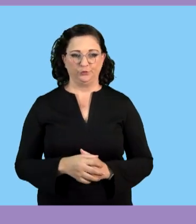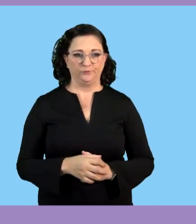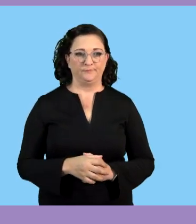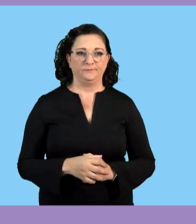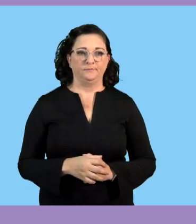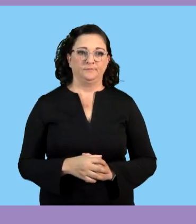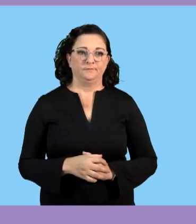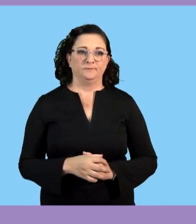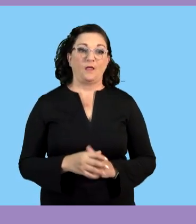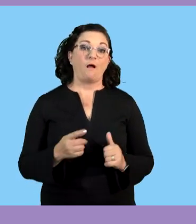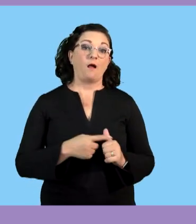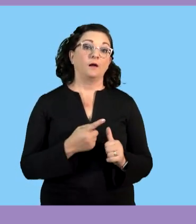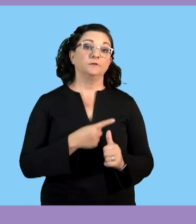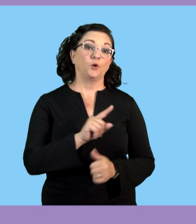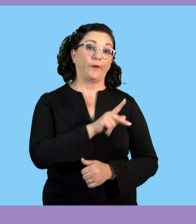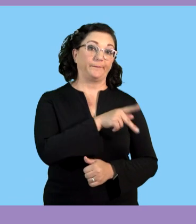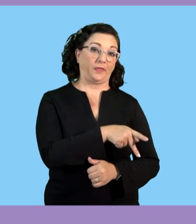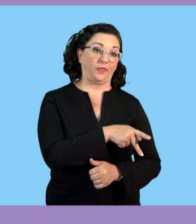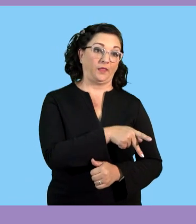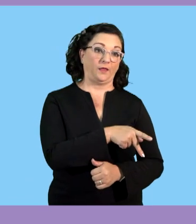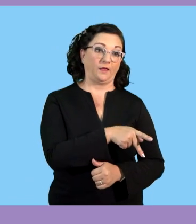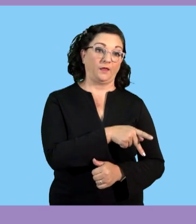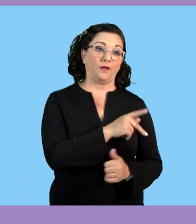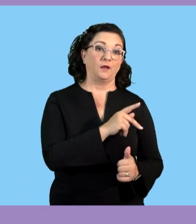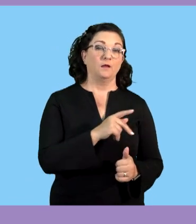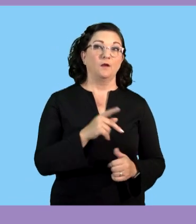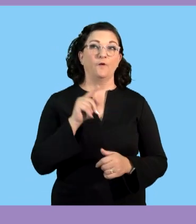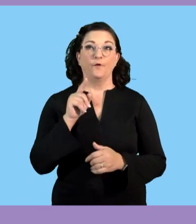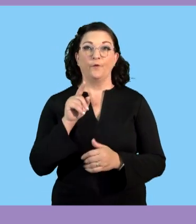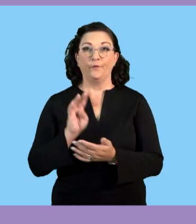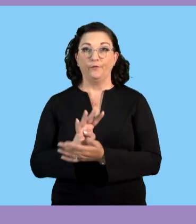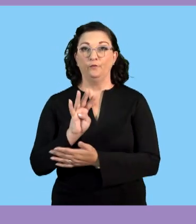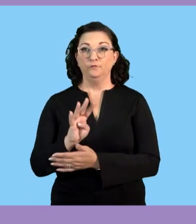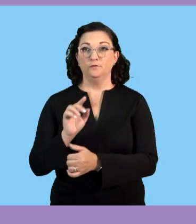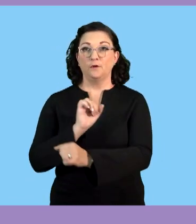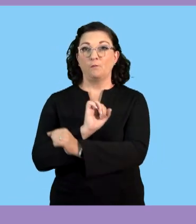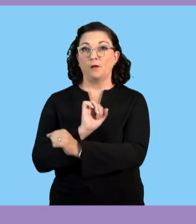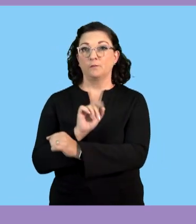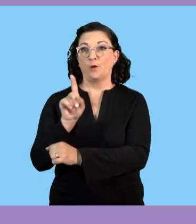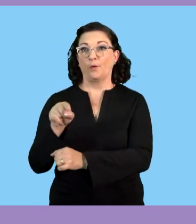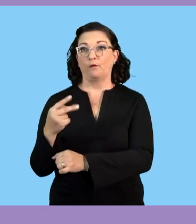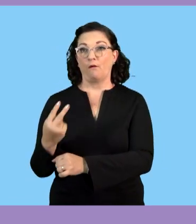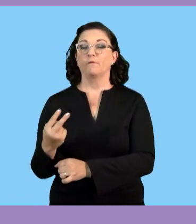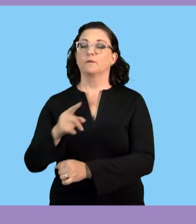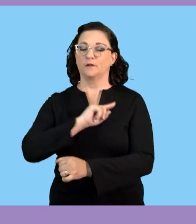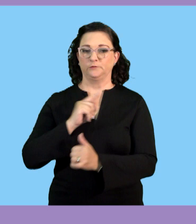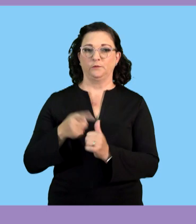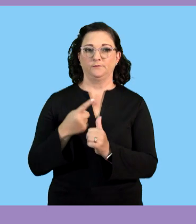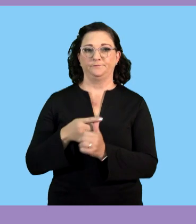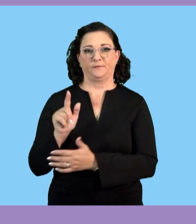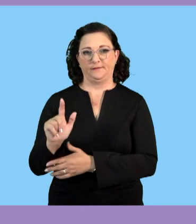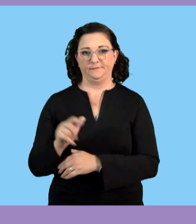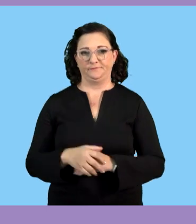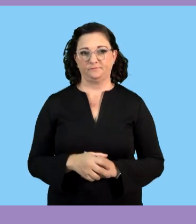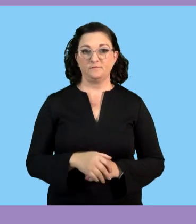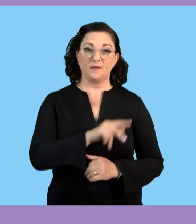2p multiplied by 1/2 will just give me the p, and 14 multiplied by 1/2 will give me 7. So